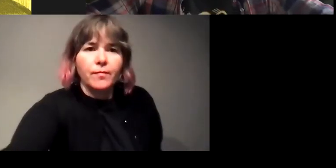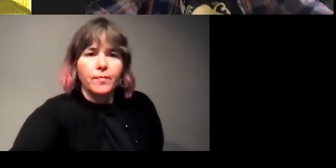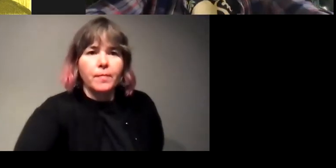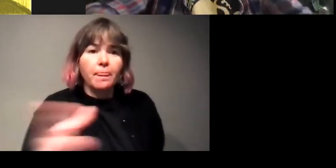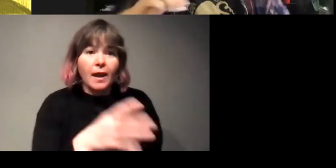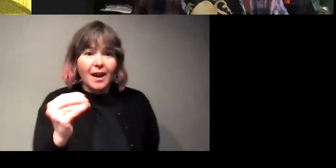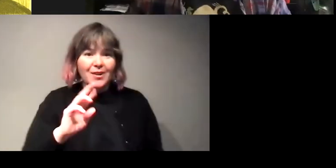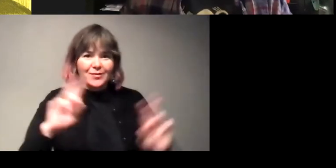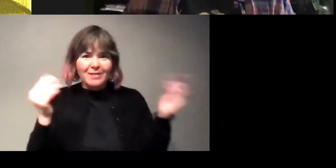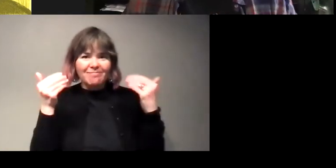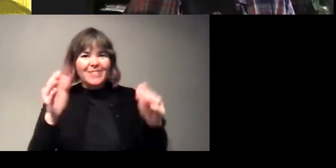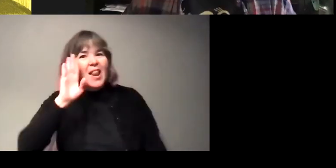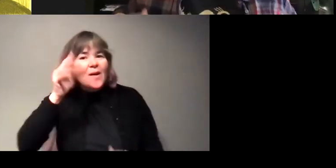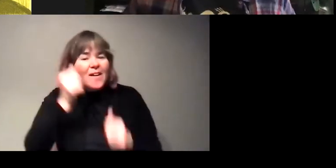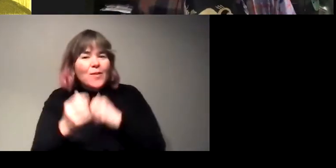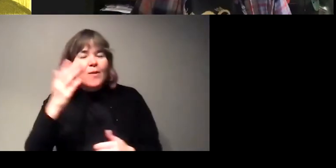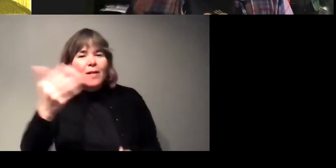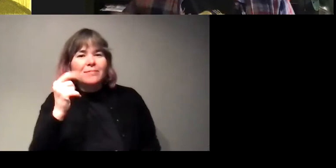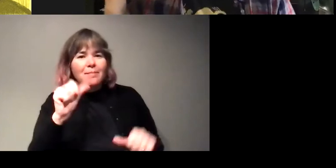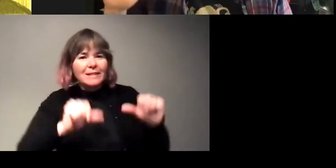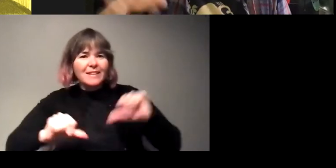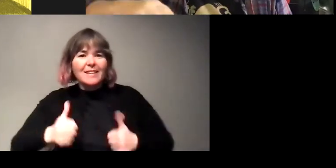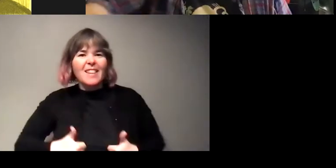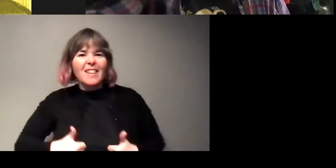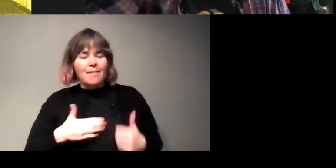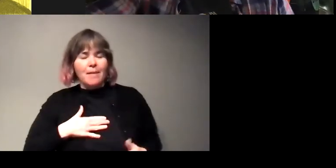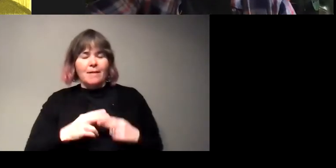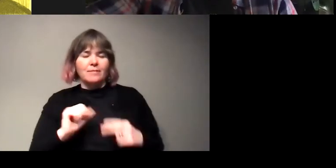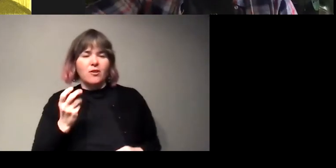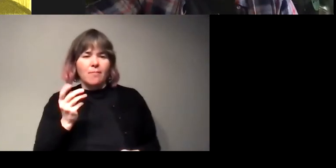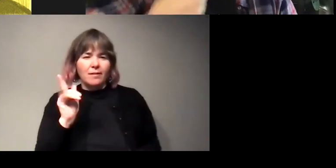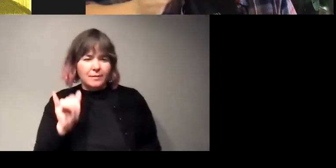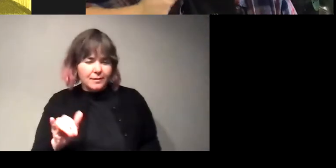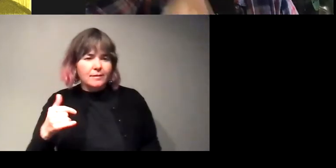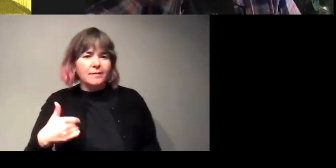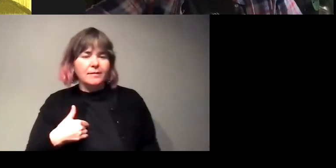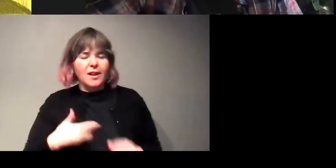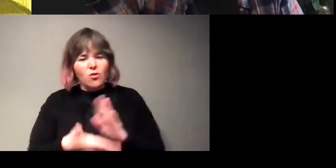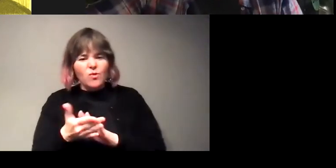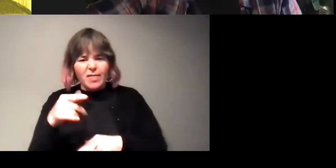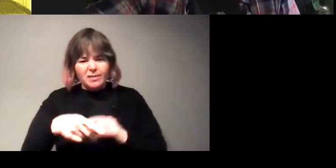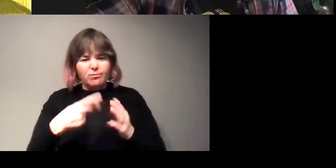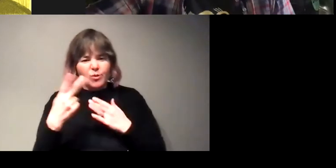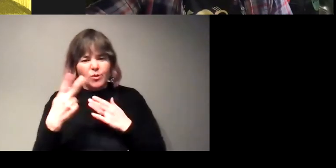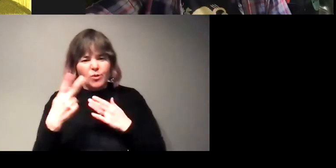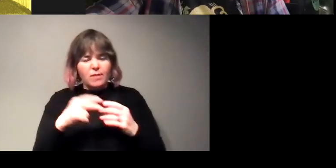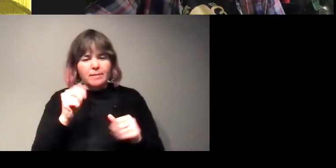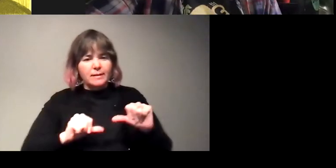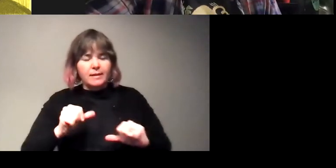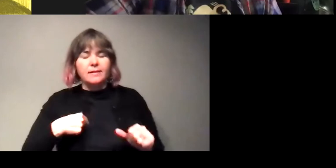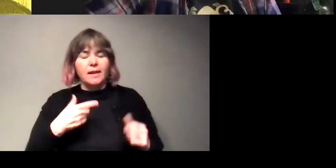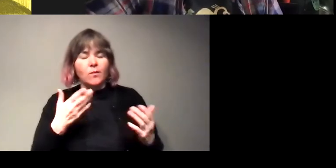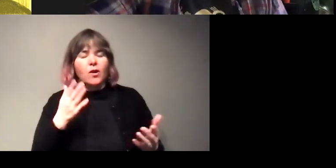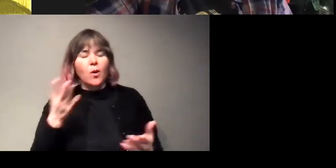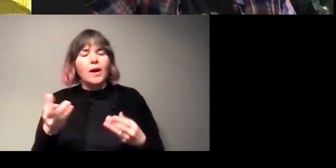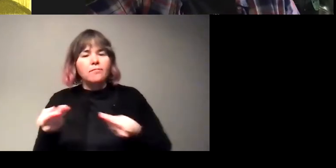And we are good to go. Hello, everyone. Welcome to Skype a Scientist Live. My name is Sarah McAnulty. I run Skype a Scientist, and I will be your